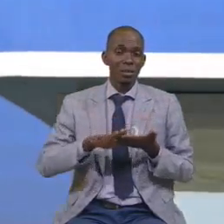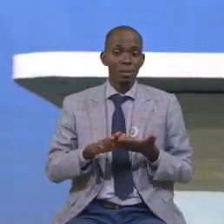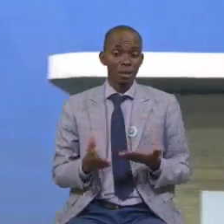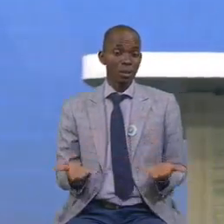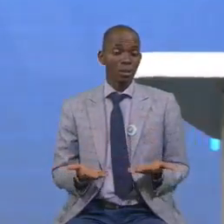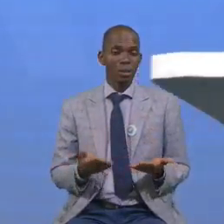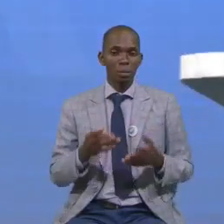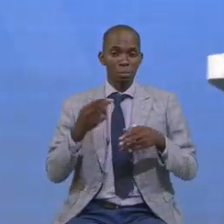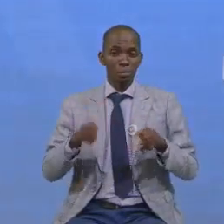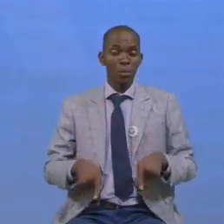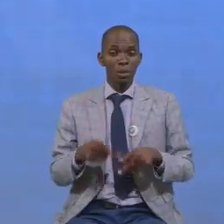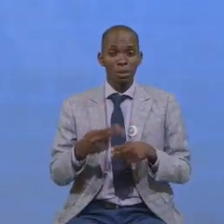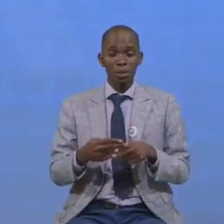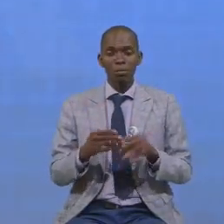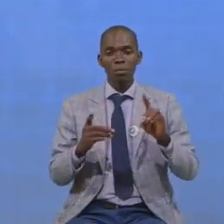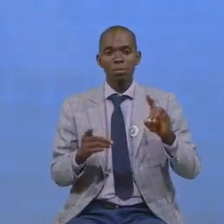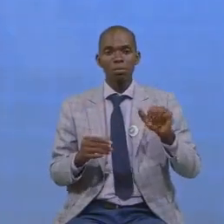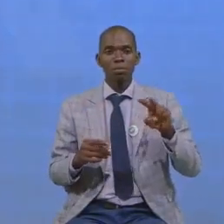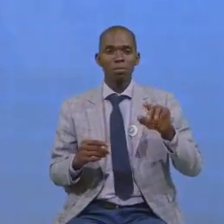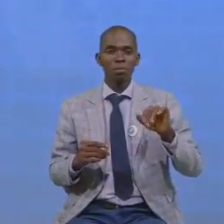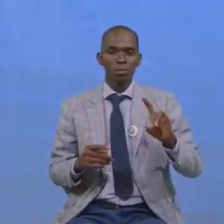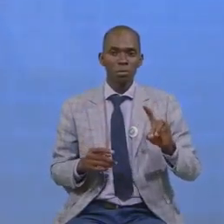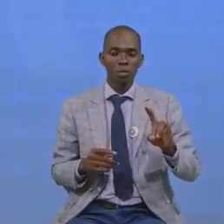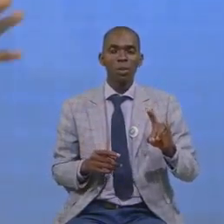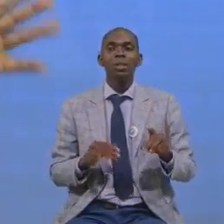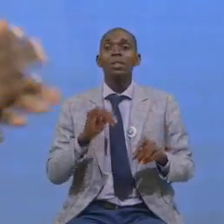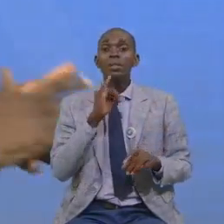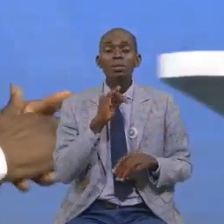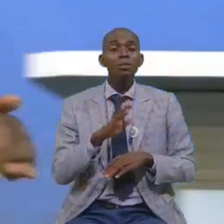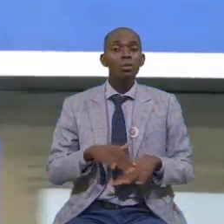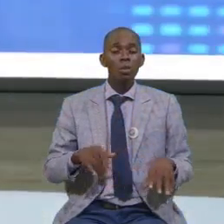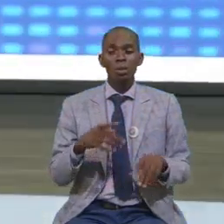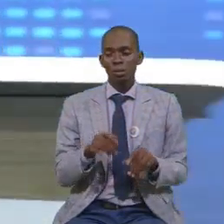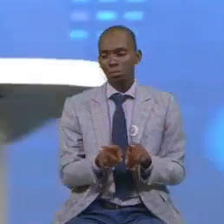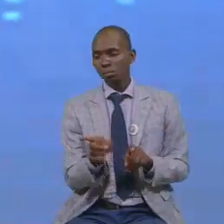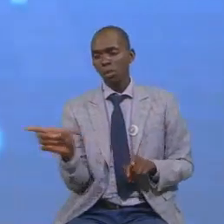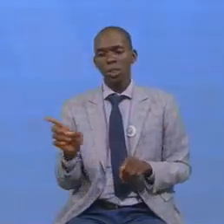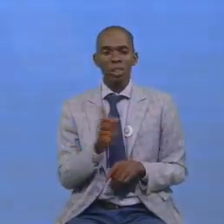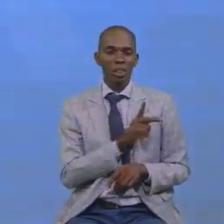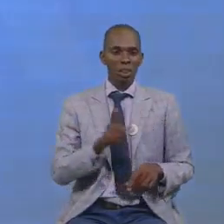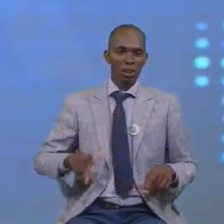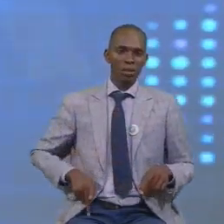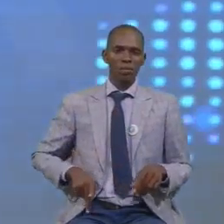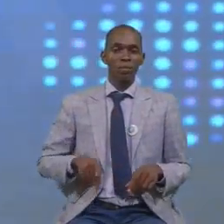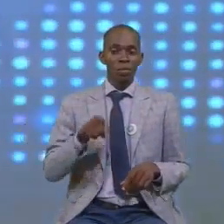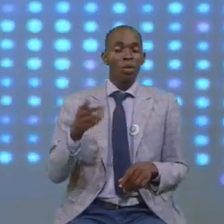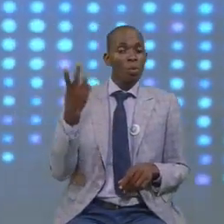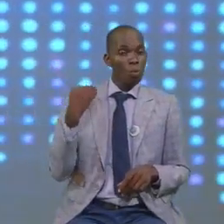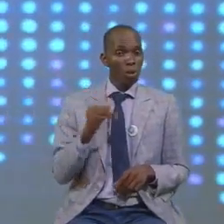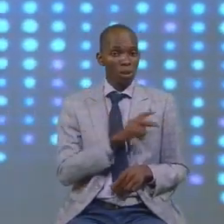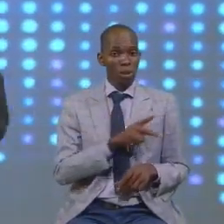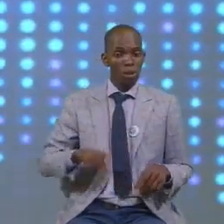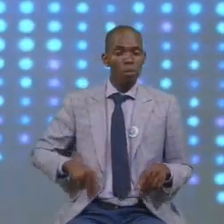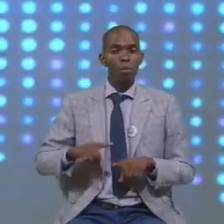David praying, a prodigal king. He was king, but he became